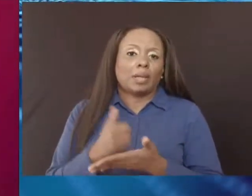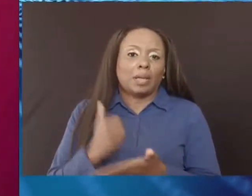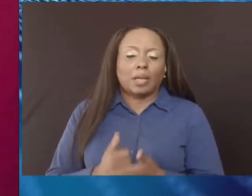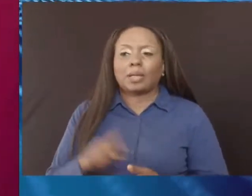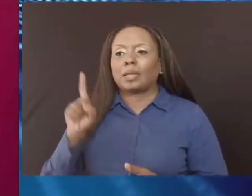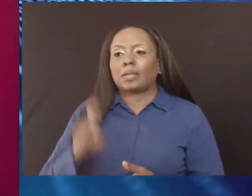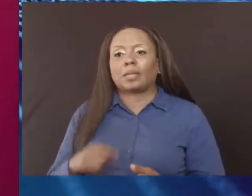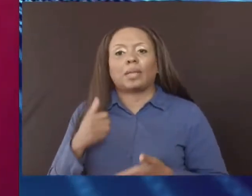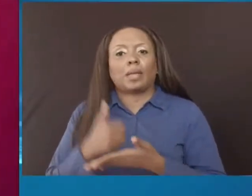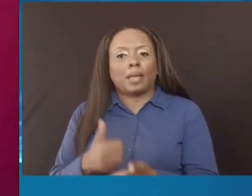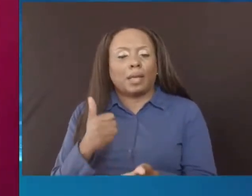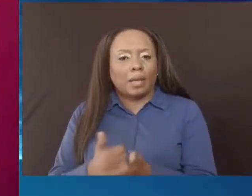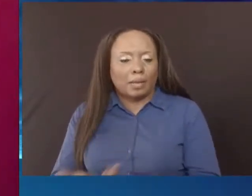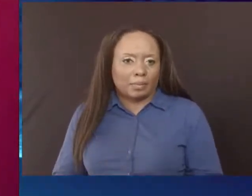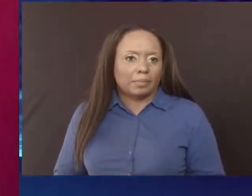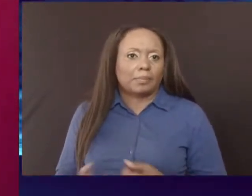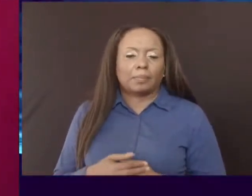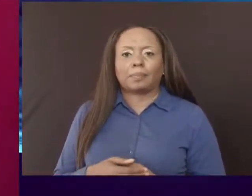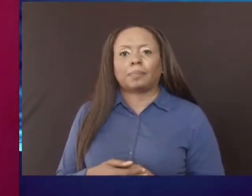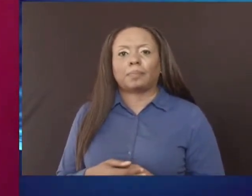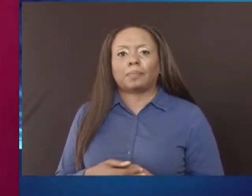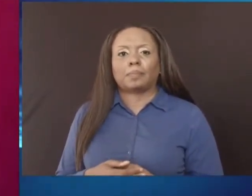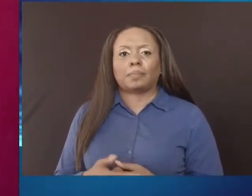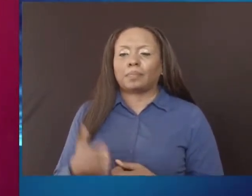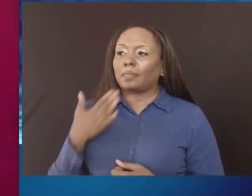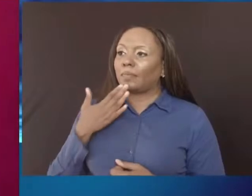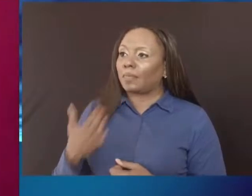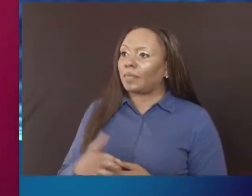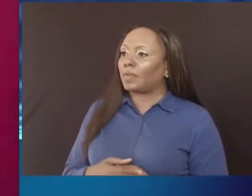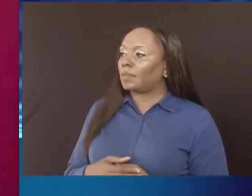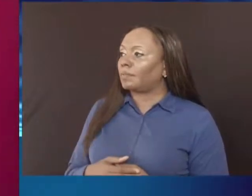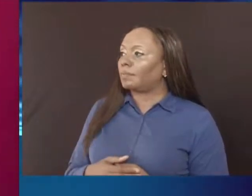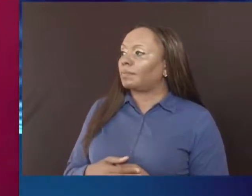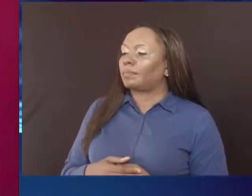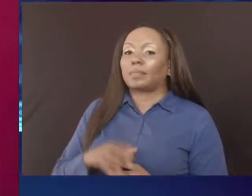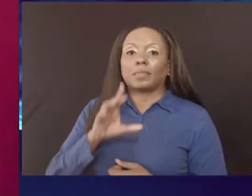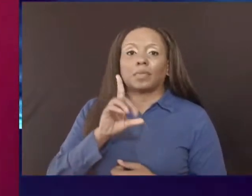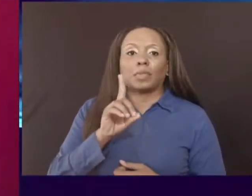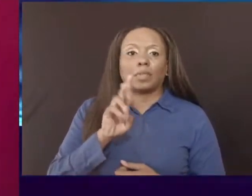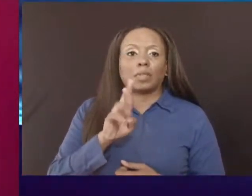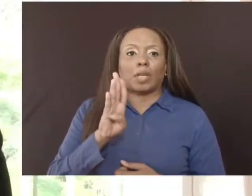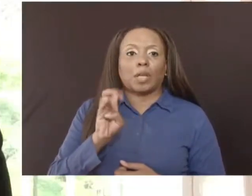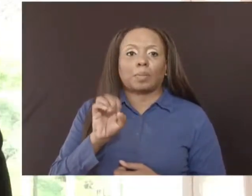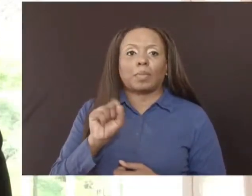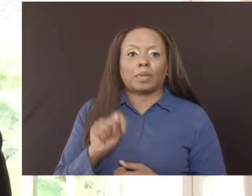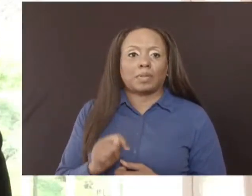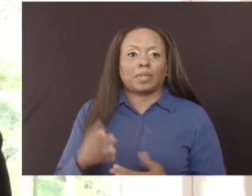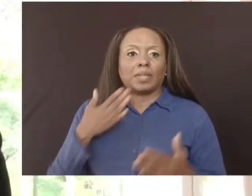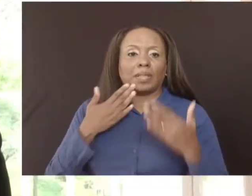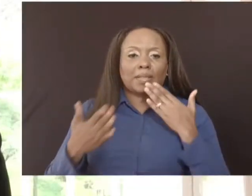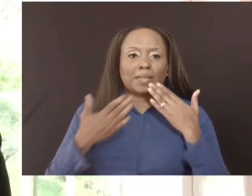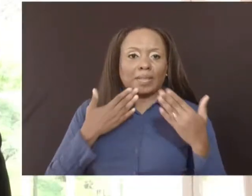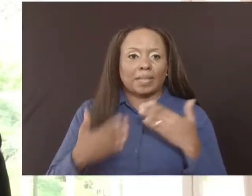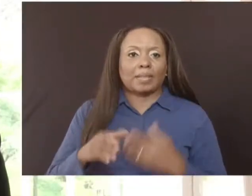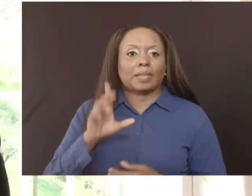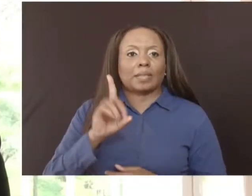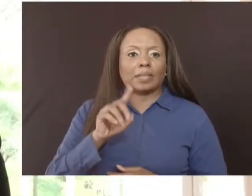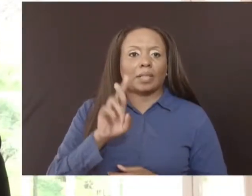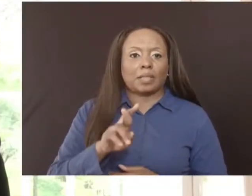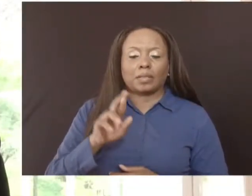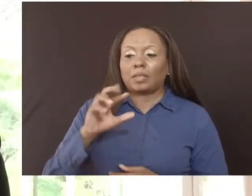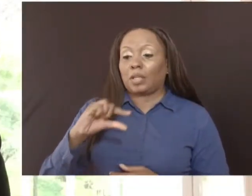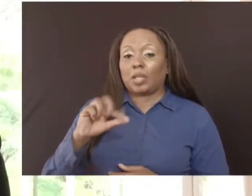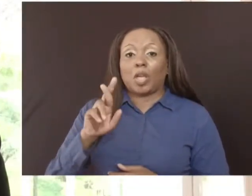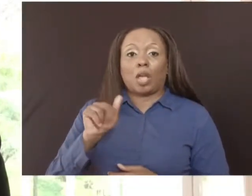assistance of the public of Barbados in this endeavor. Thank you very much, Dr. Anton Best. And thanks also to Dr.